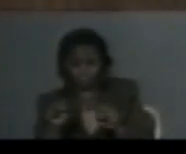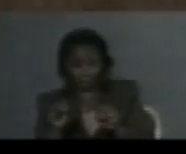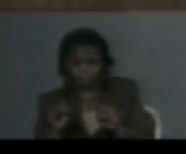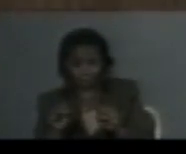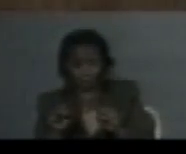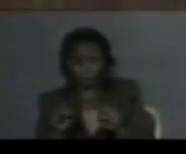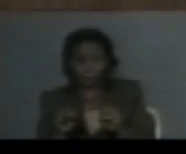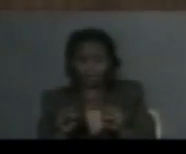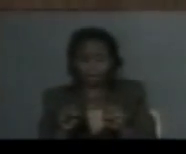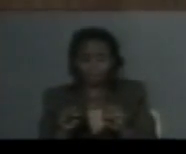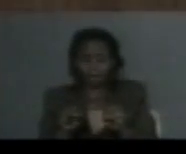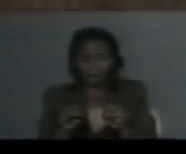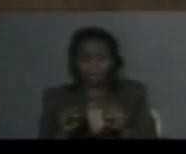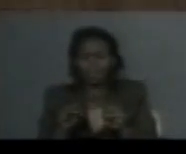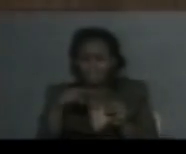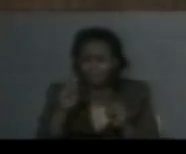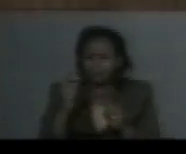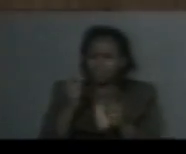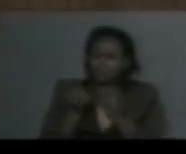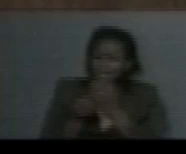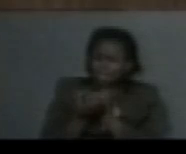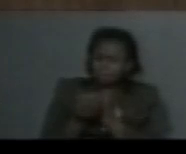And my Lord, they sold it